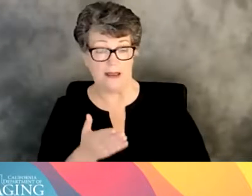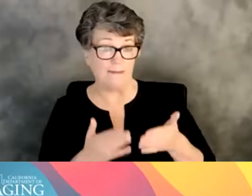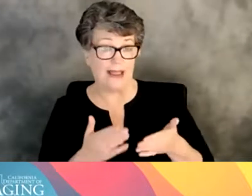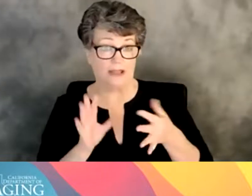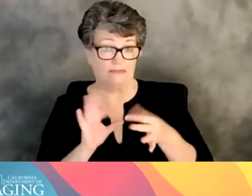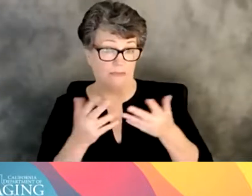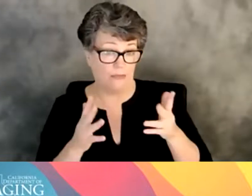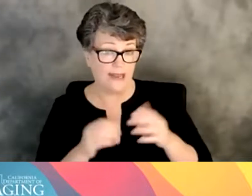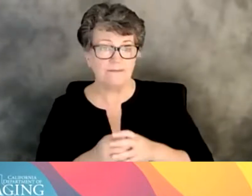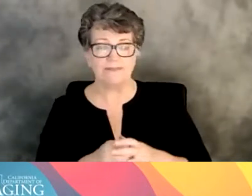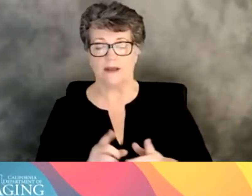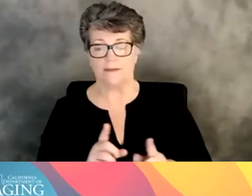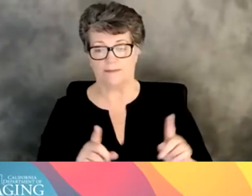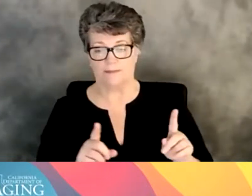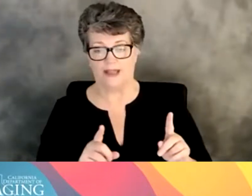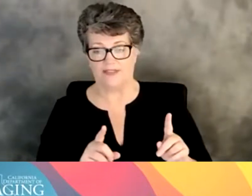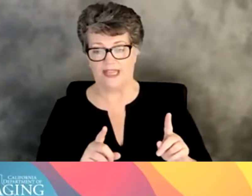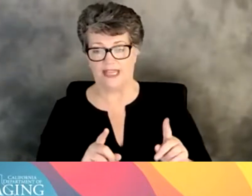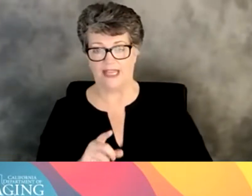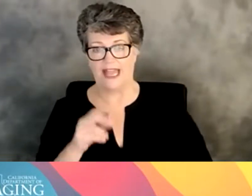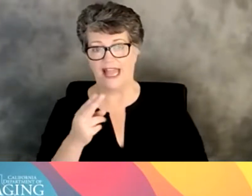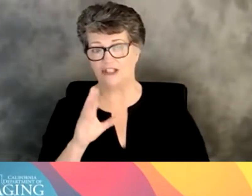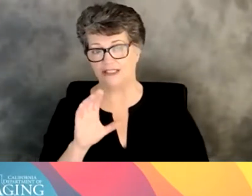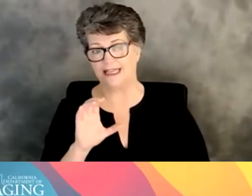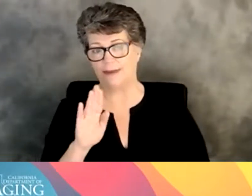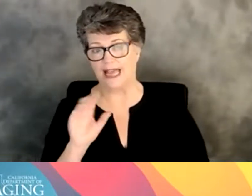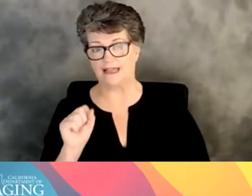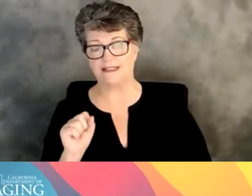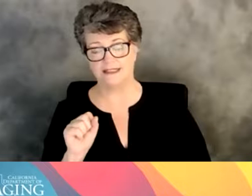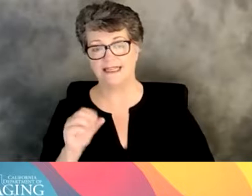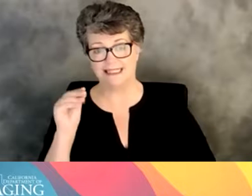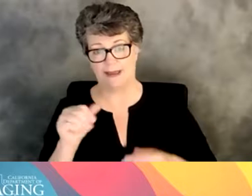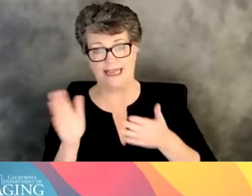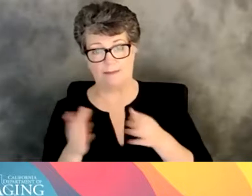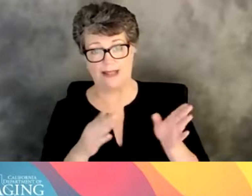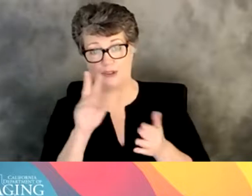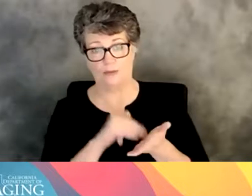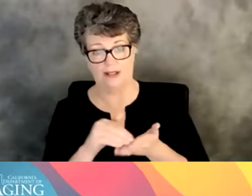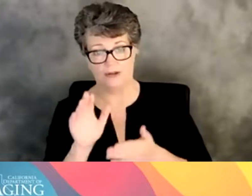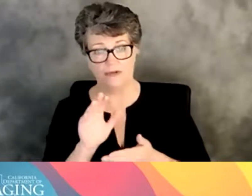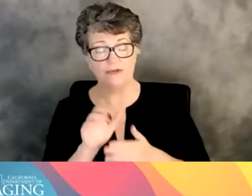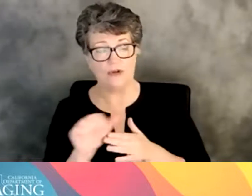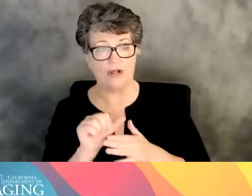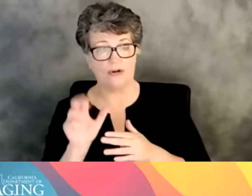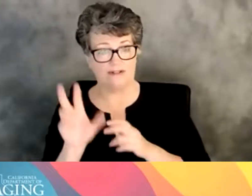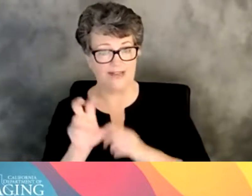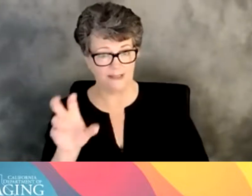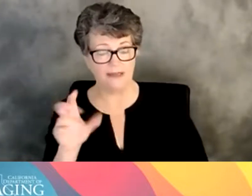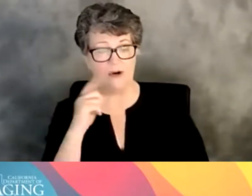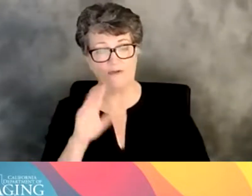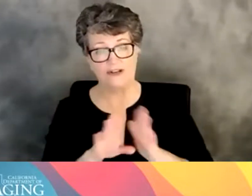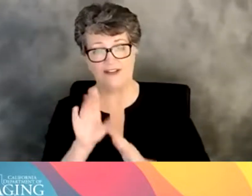on this, but the the HCBS spending plan includes this $2 million investment for developing